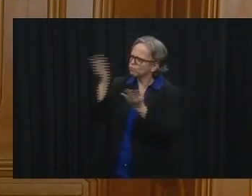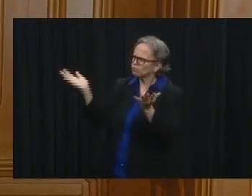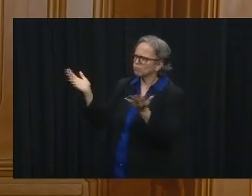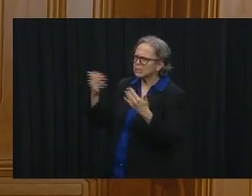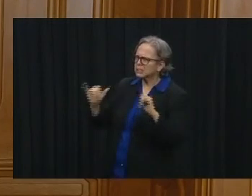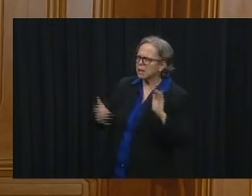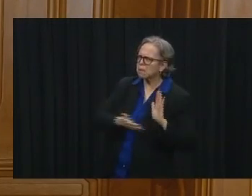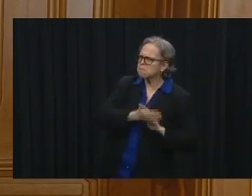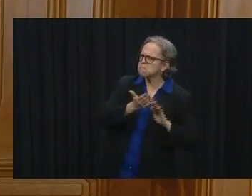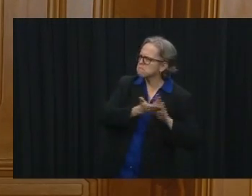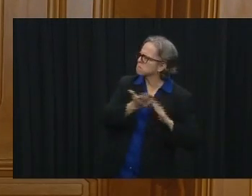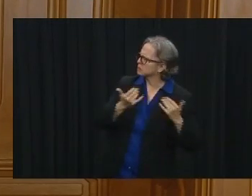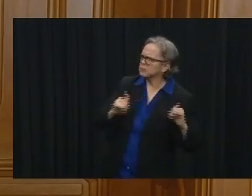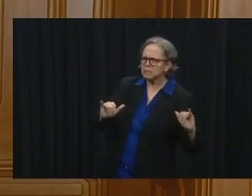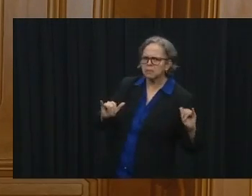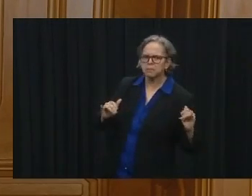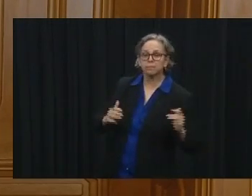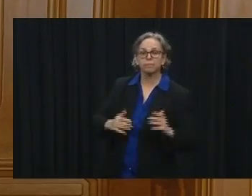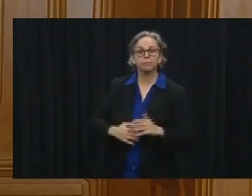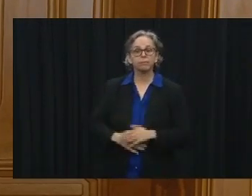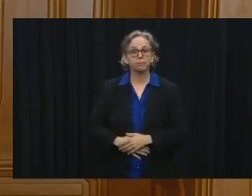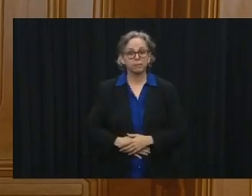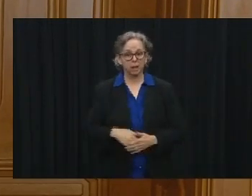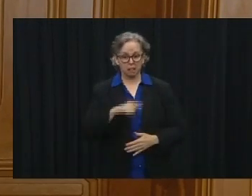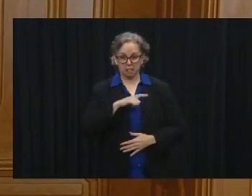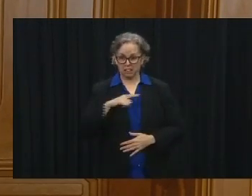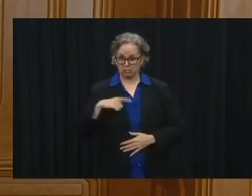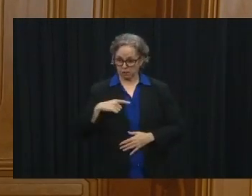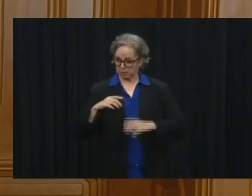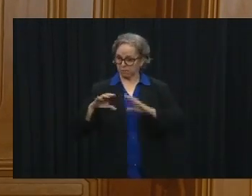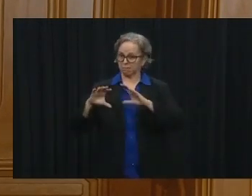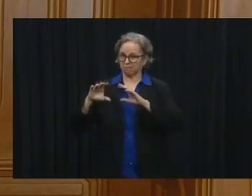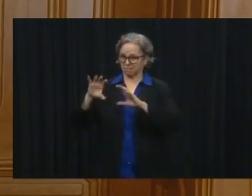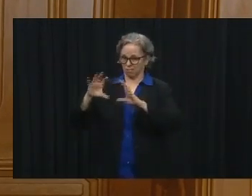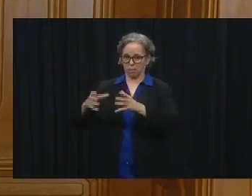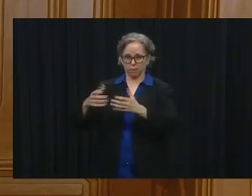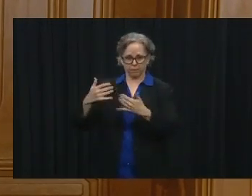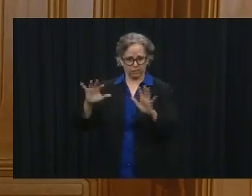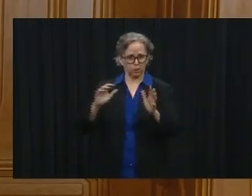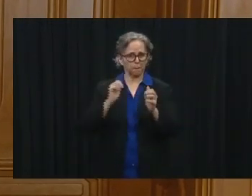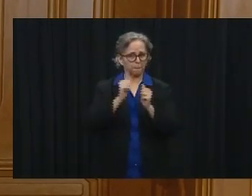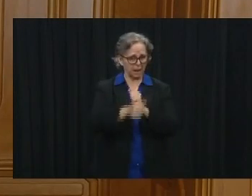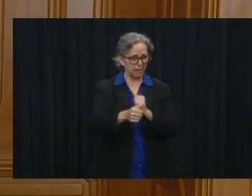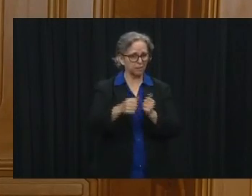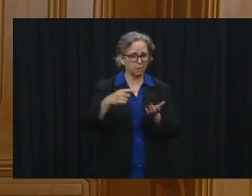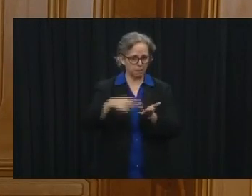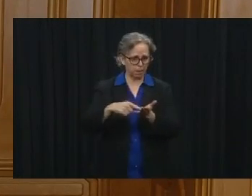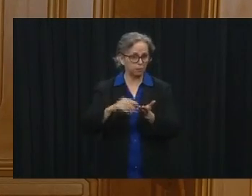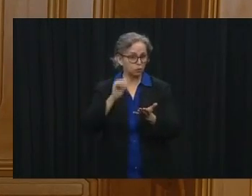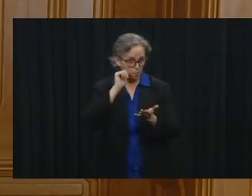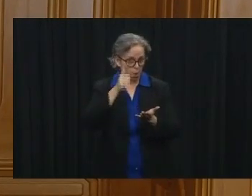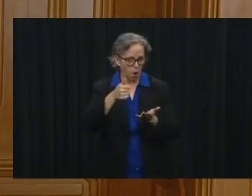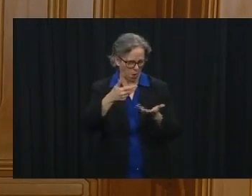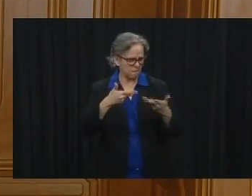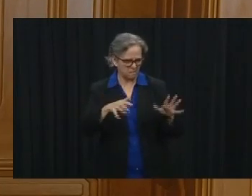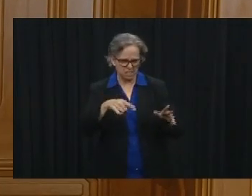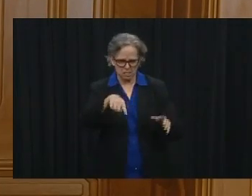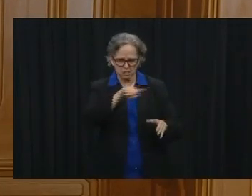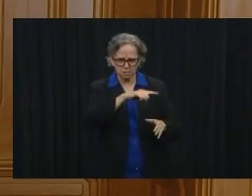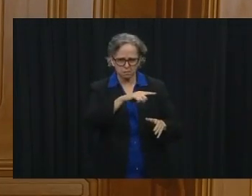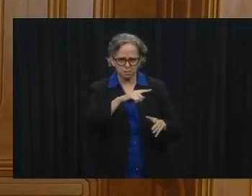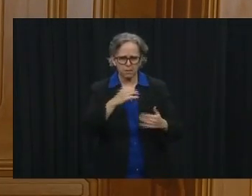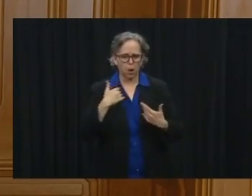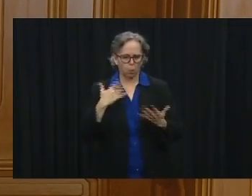by the legislature that I intend to sign tomorrow, in Section